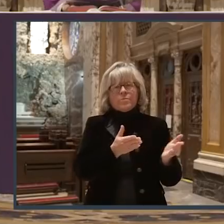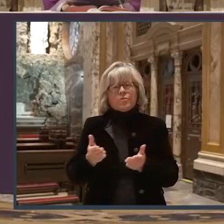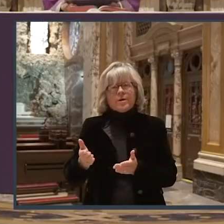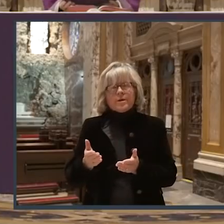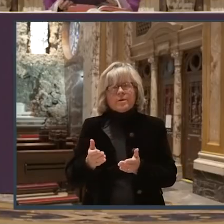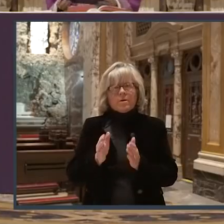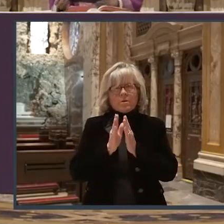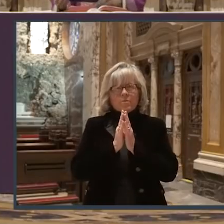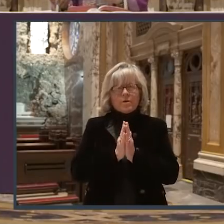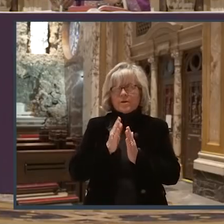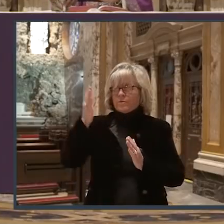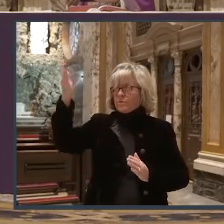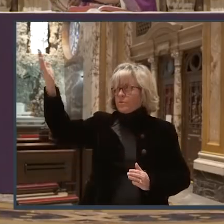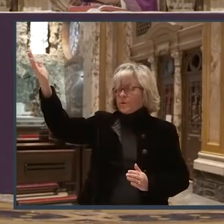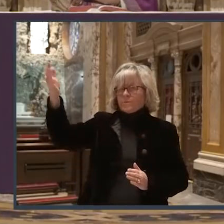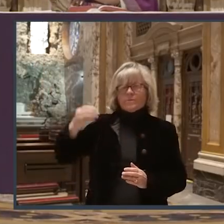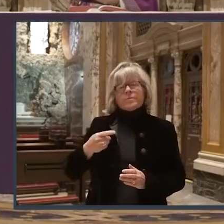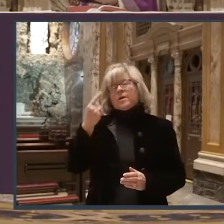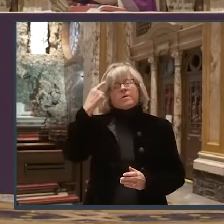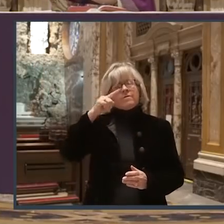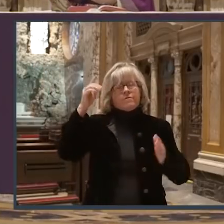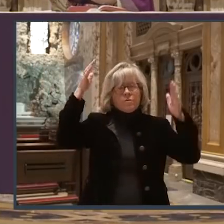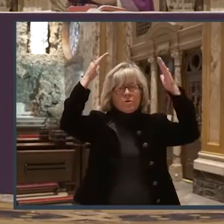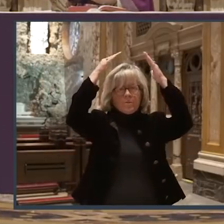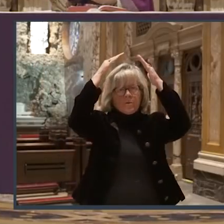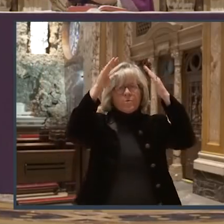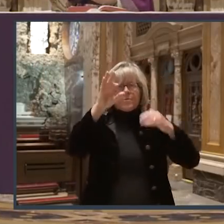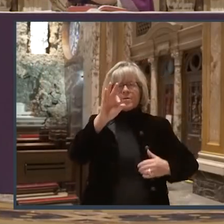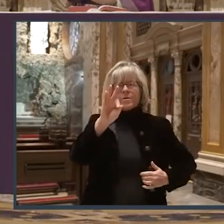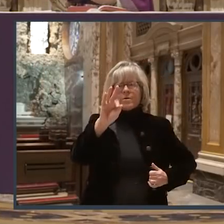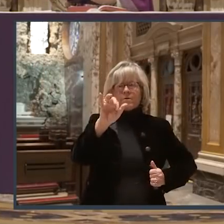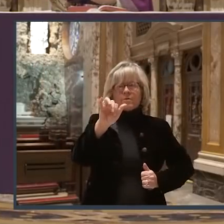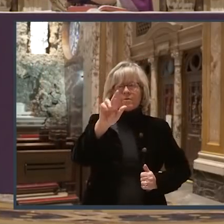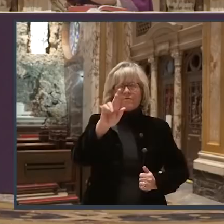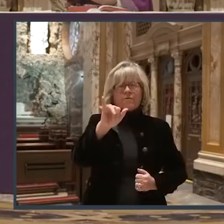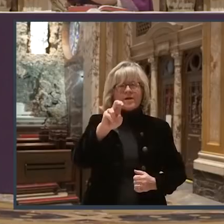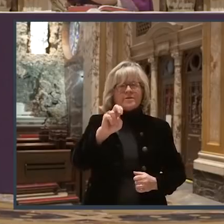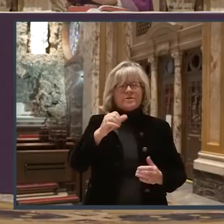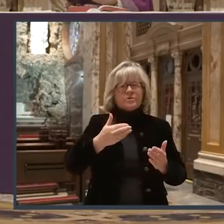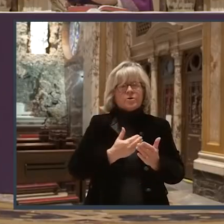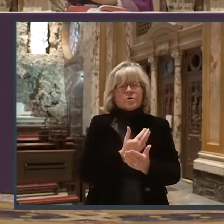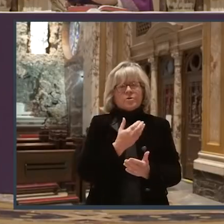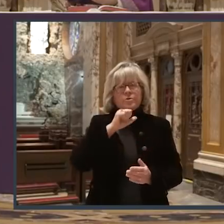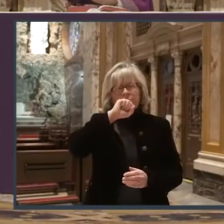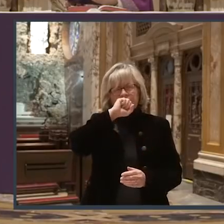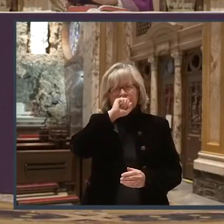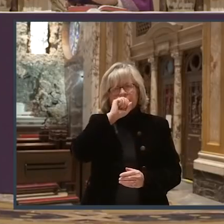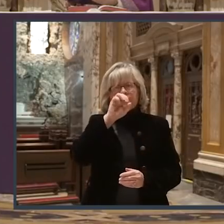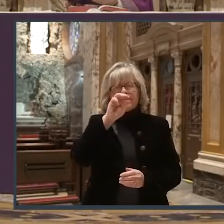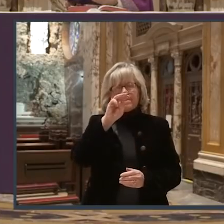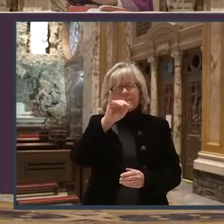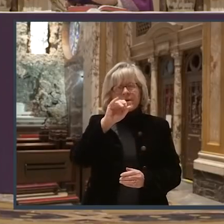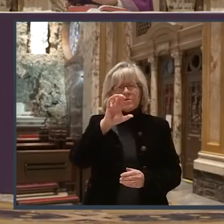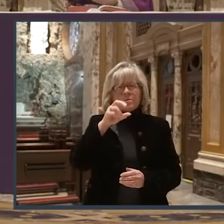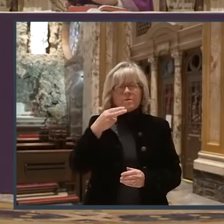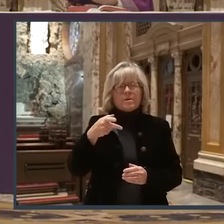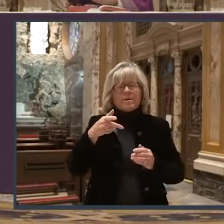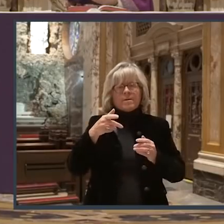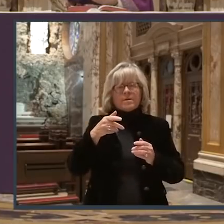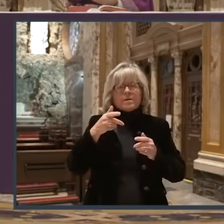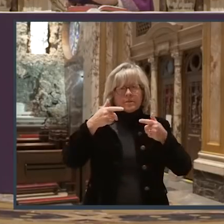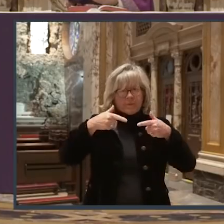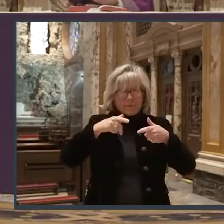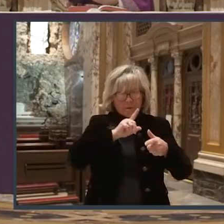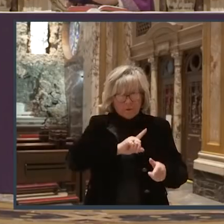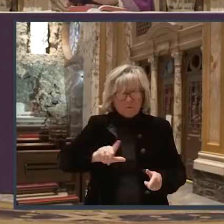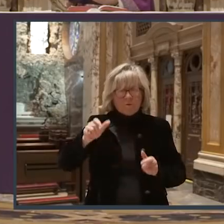him. For Pope Francis, our new bishop, Bishop Michael Fisher, may the Lord bless them in their